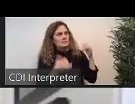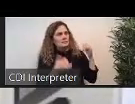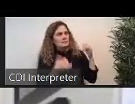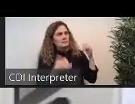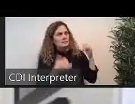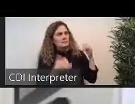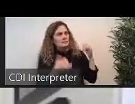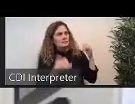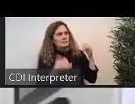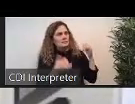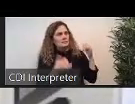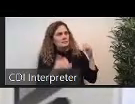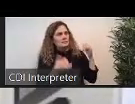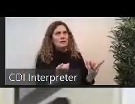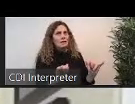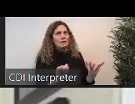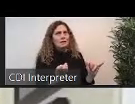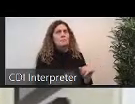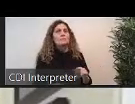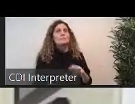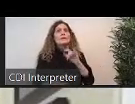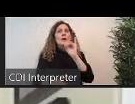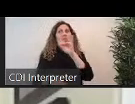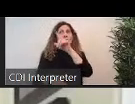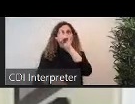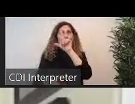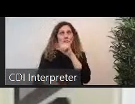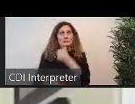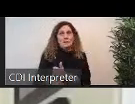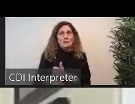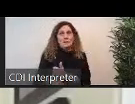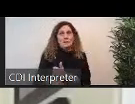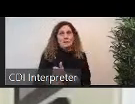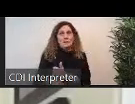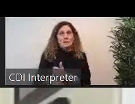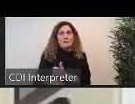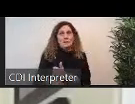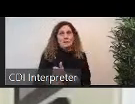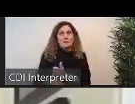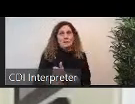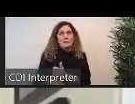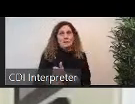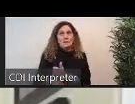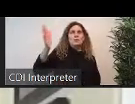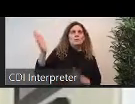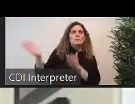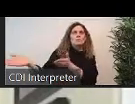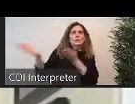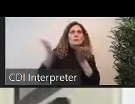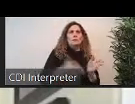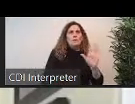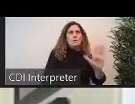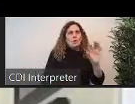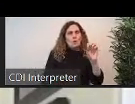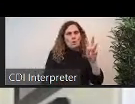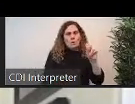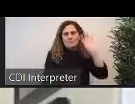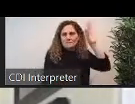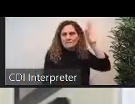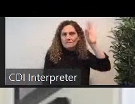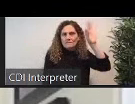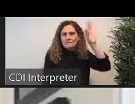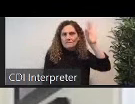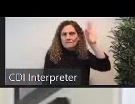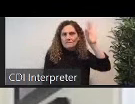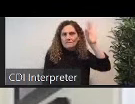is a site that there's a supply that goes with it and that there's financing that goes with it because we have capacity